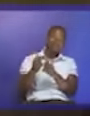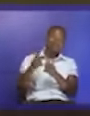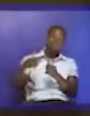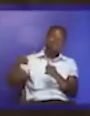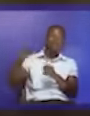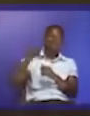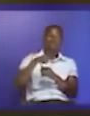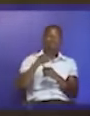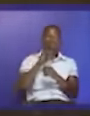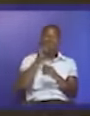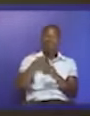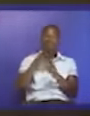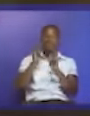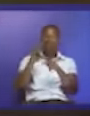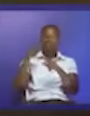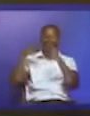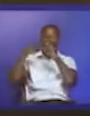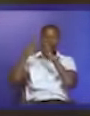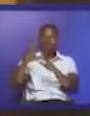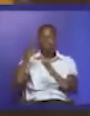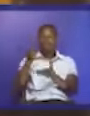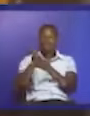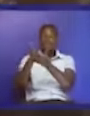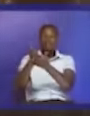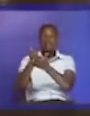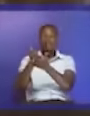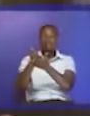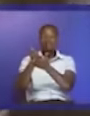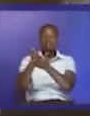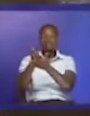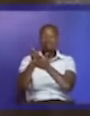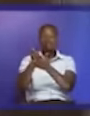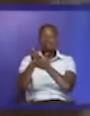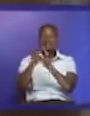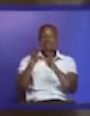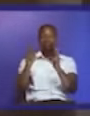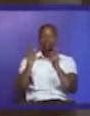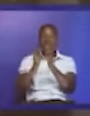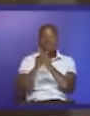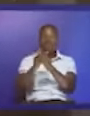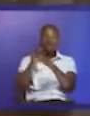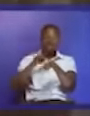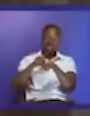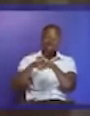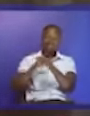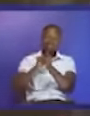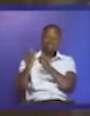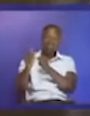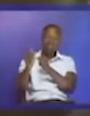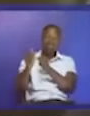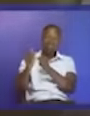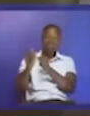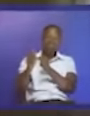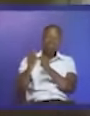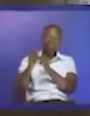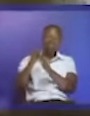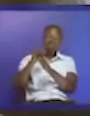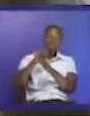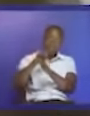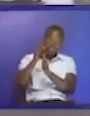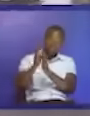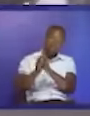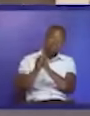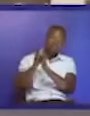no watchers and prophetic intercessors to bet that. And so time continued to go. It looks like God is